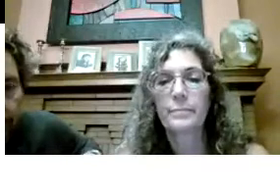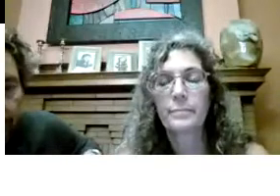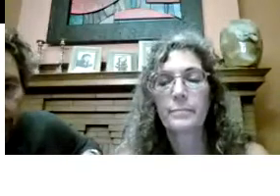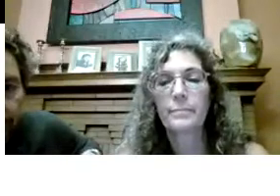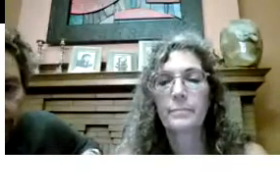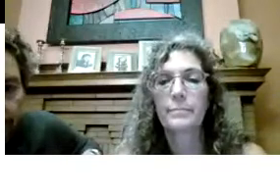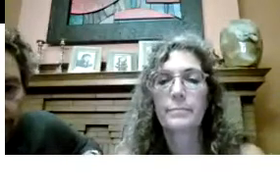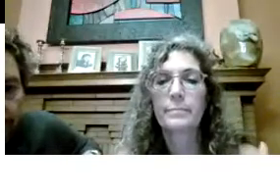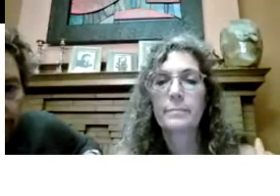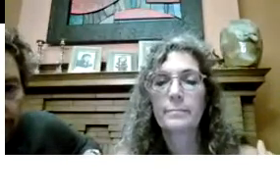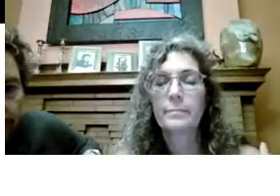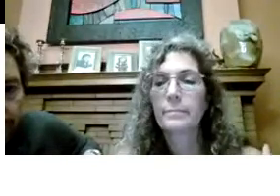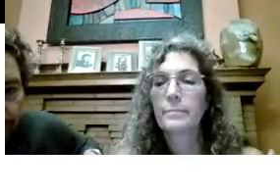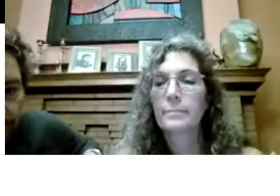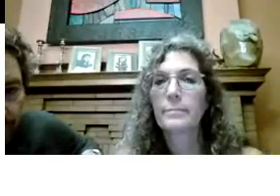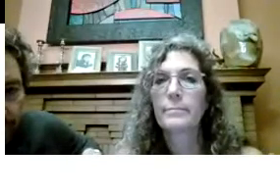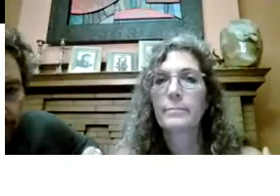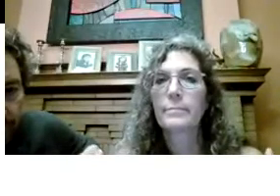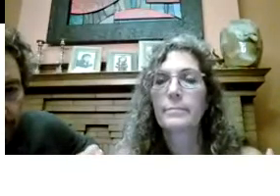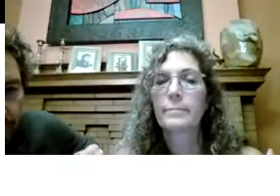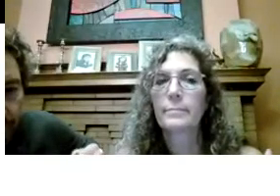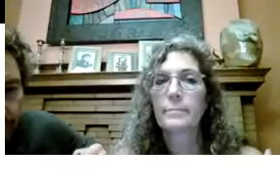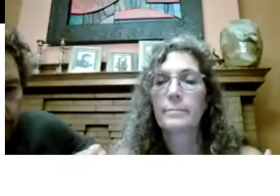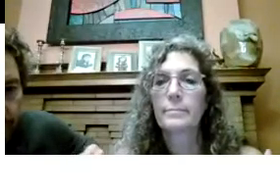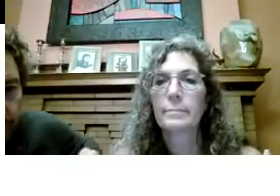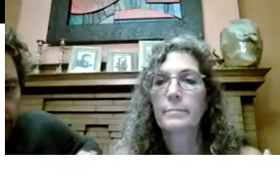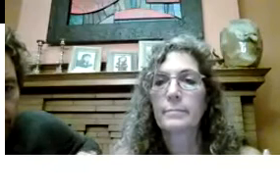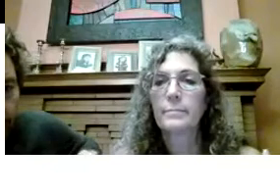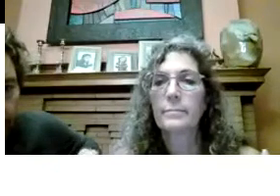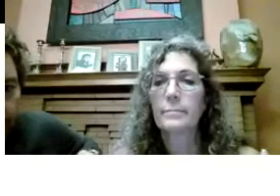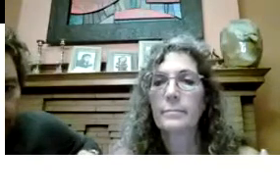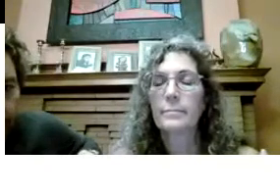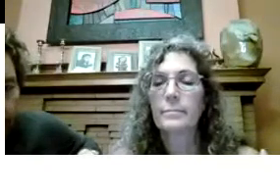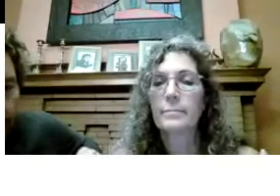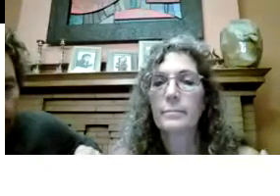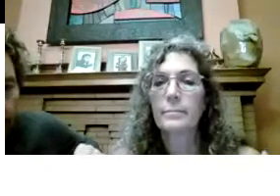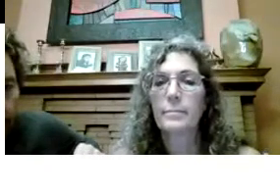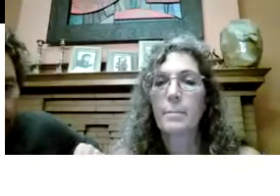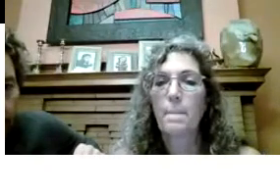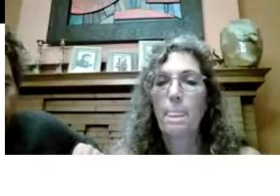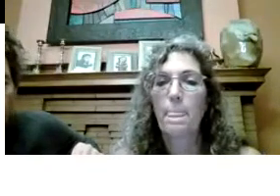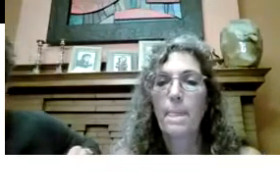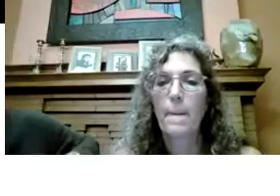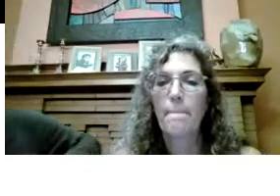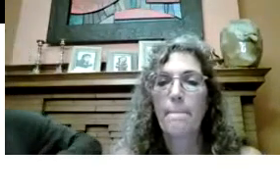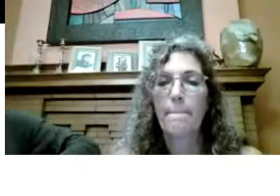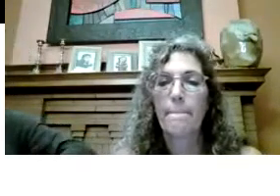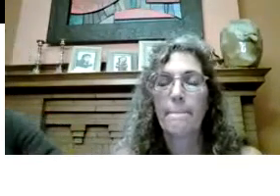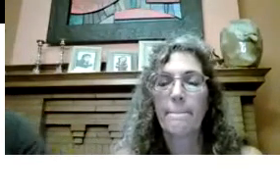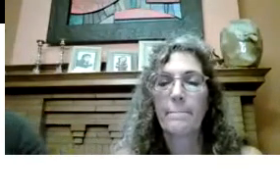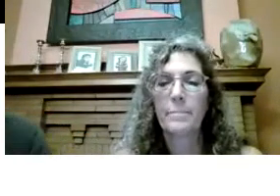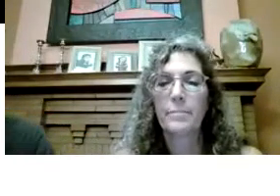So the question about the river or the Meadow Trail is a distinct question